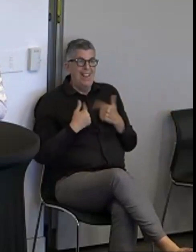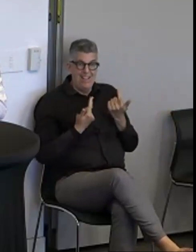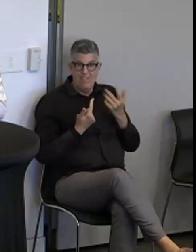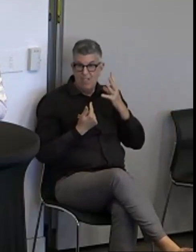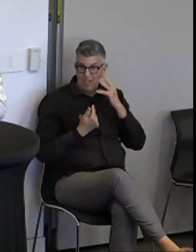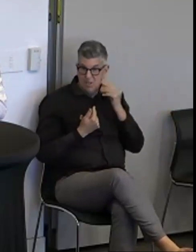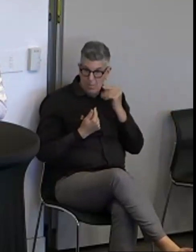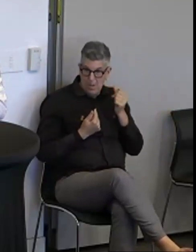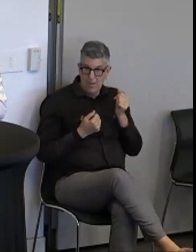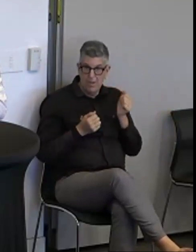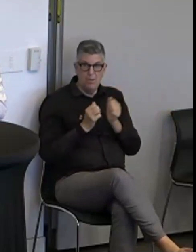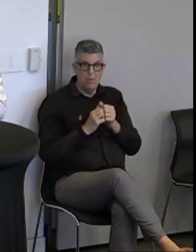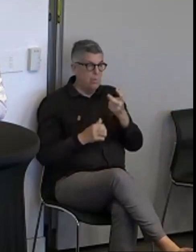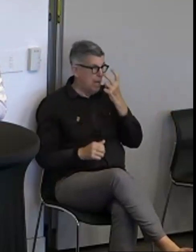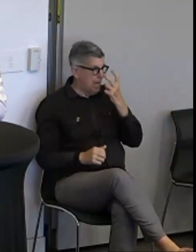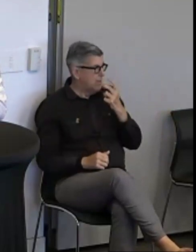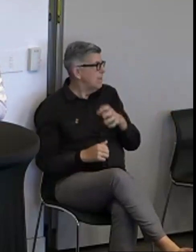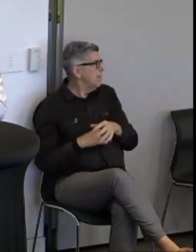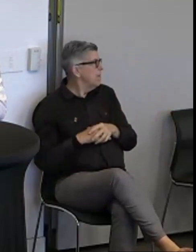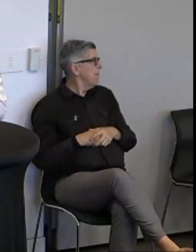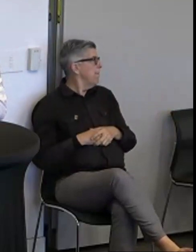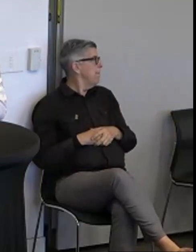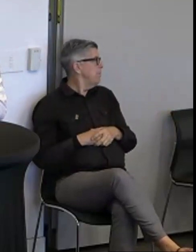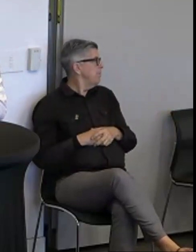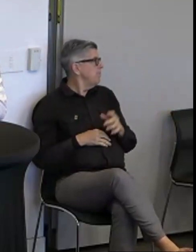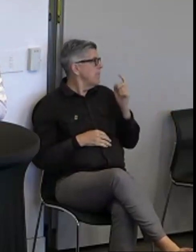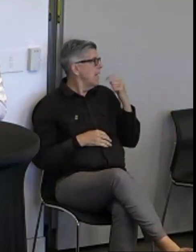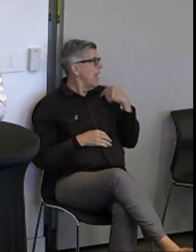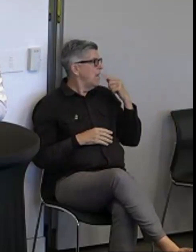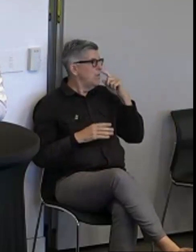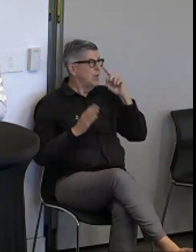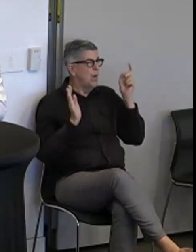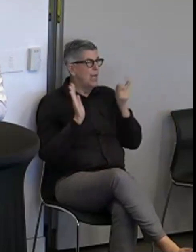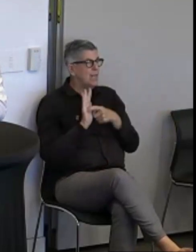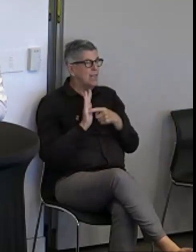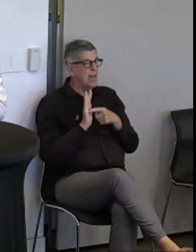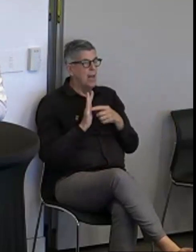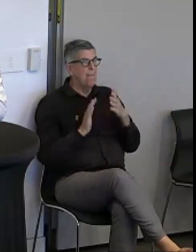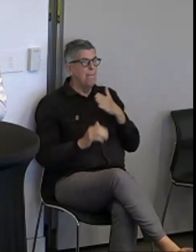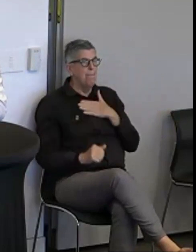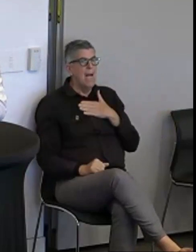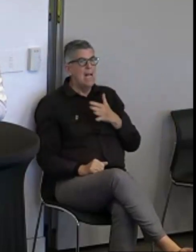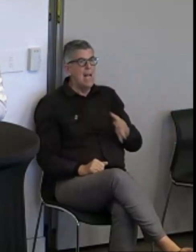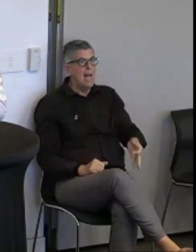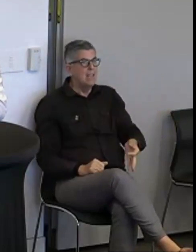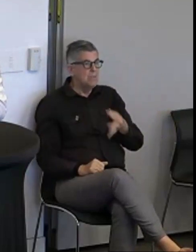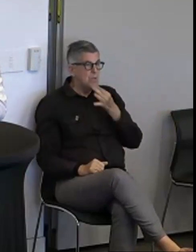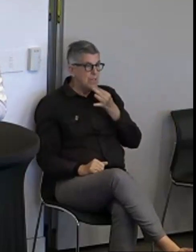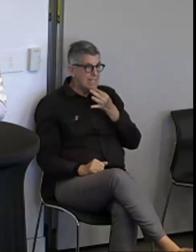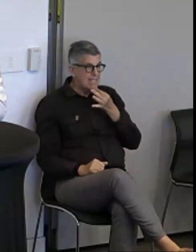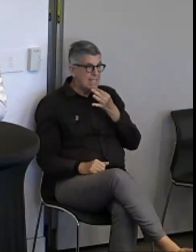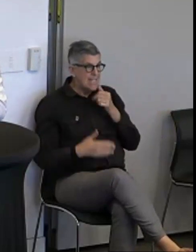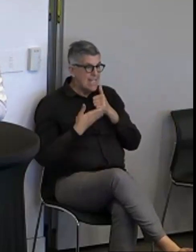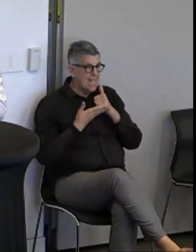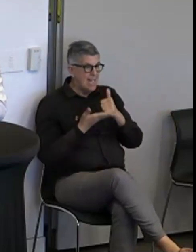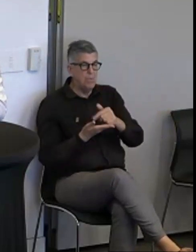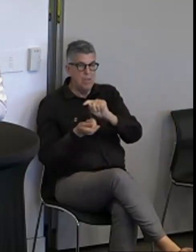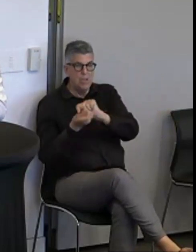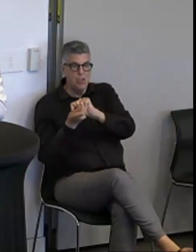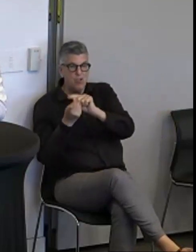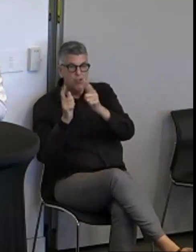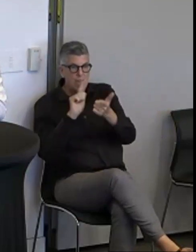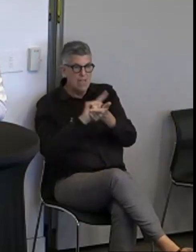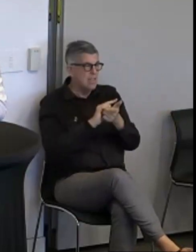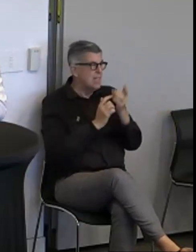vision. And I recognize that my expertise is in helping to translate some of these tools